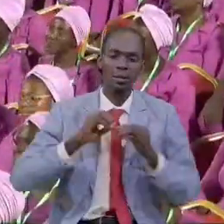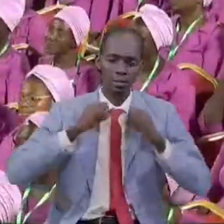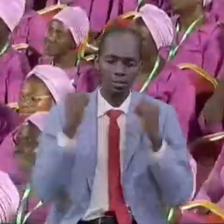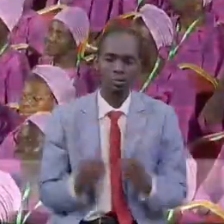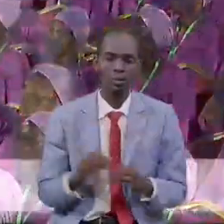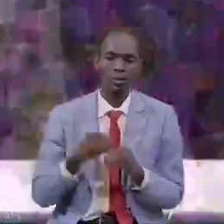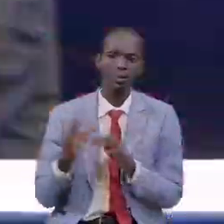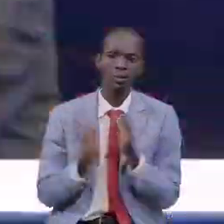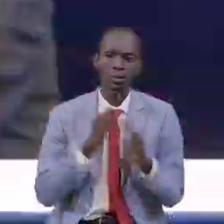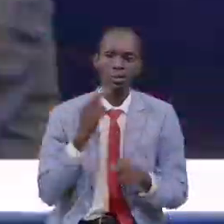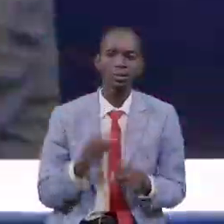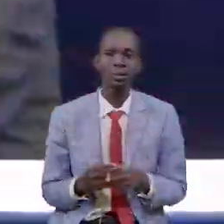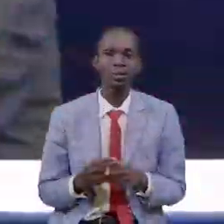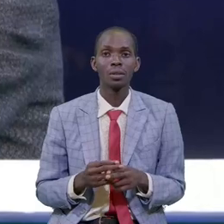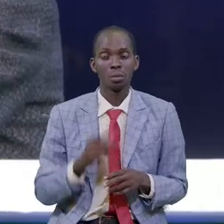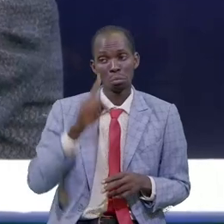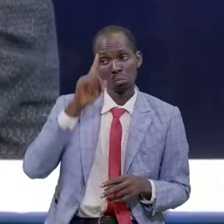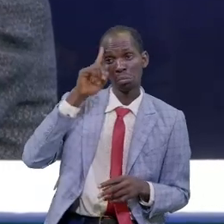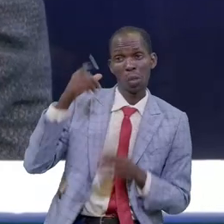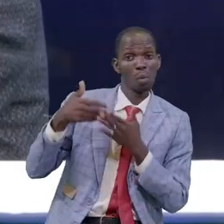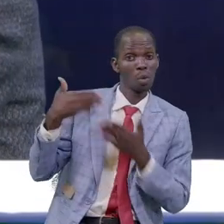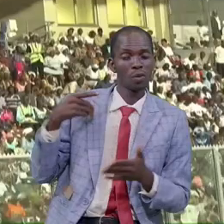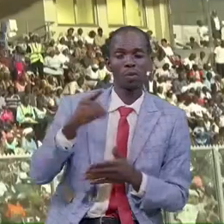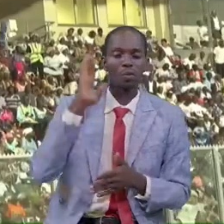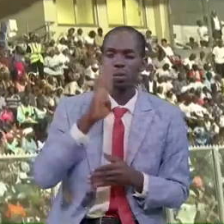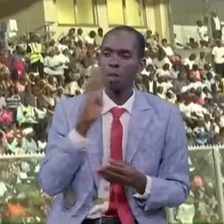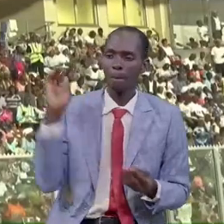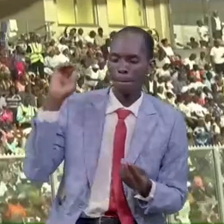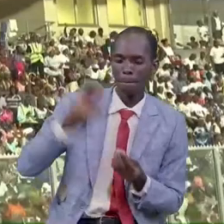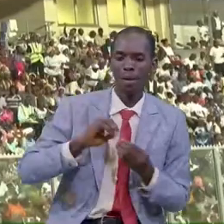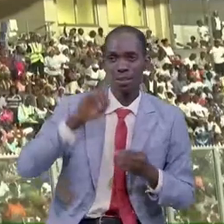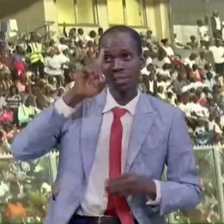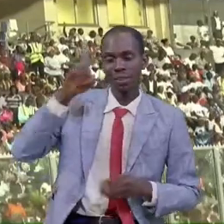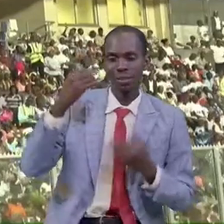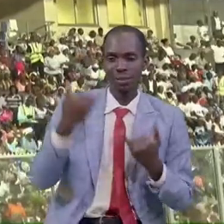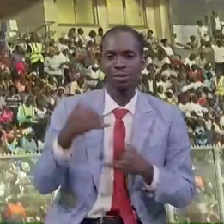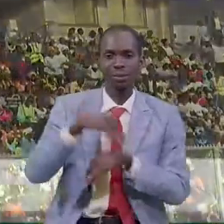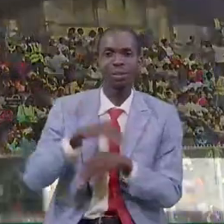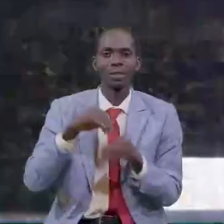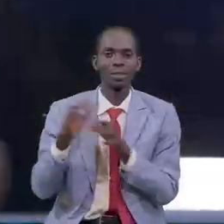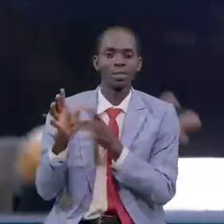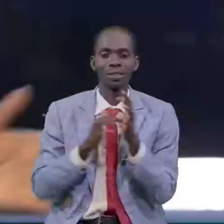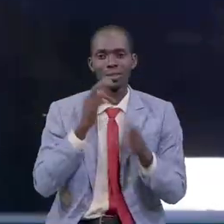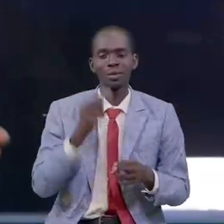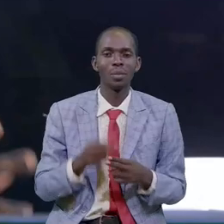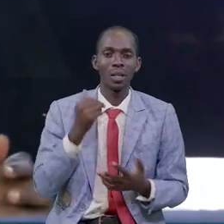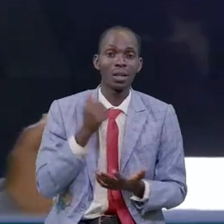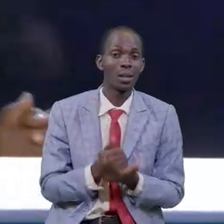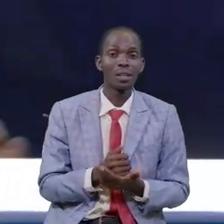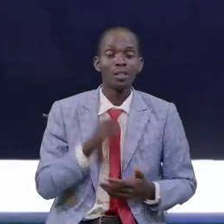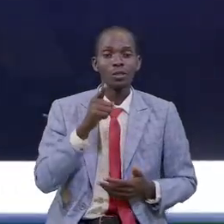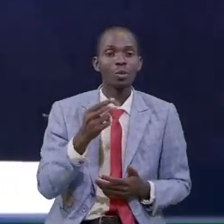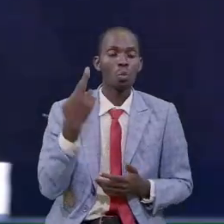plus intelligent fort before, jour. You're going to be more intelligent tonight. Plus intelligent ce soir. You were shining